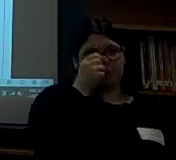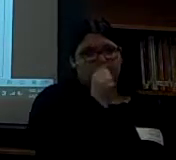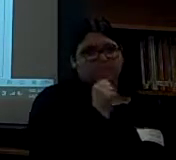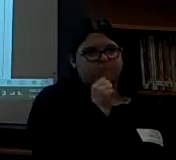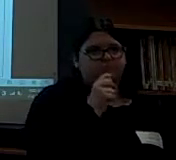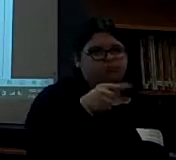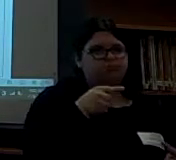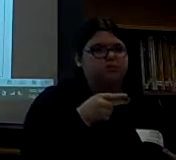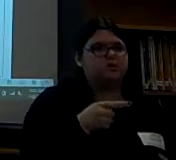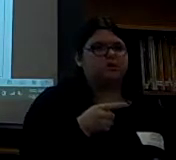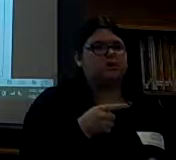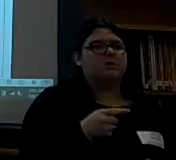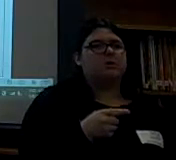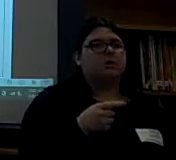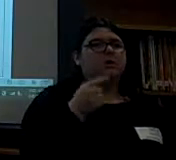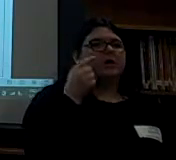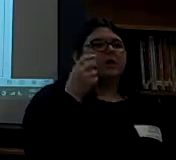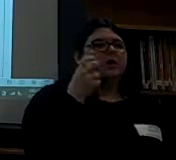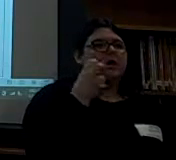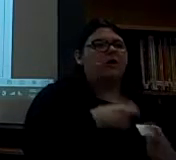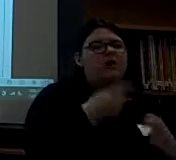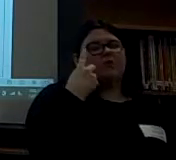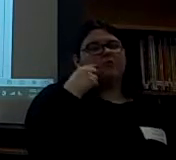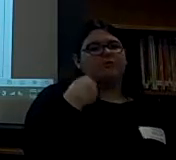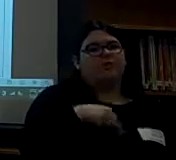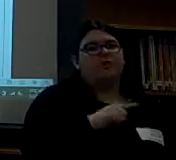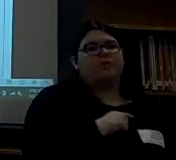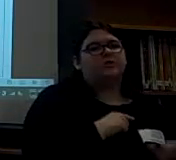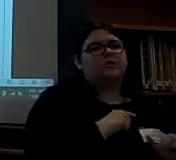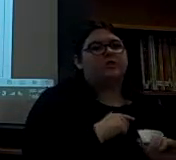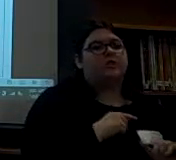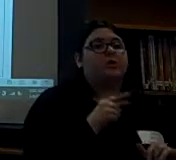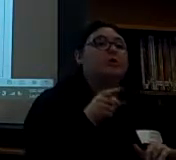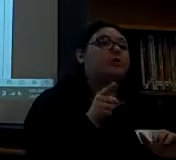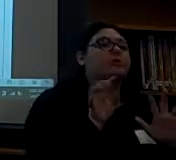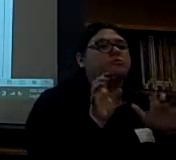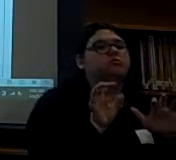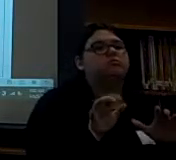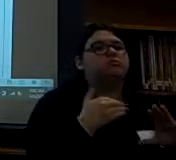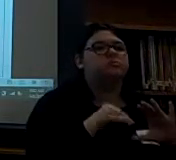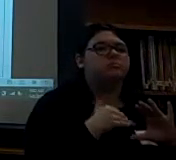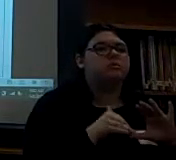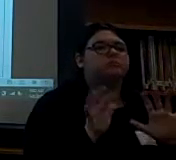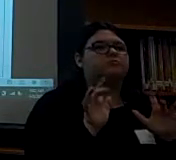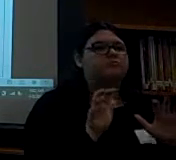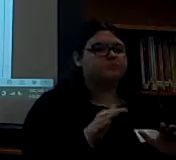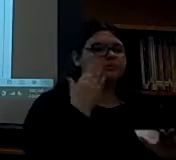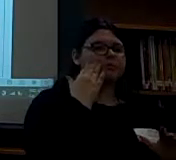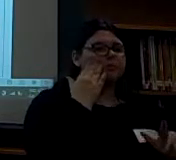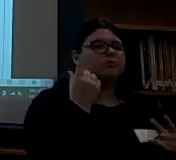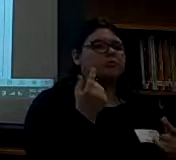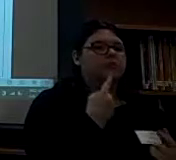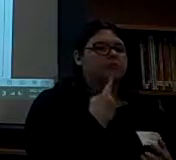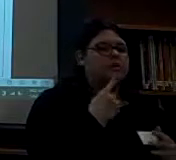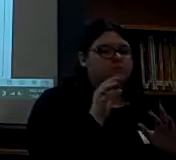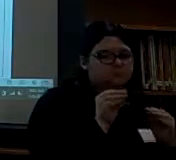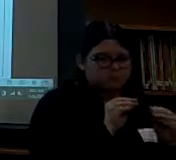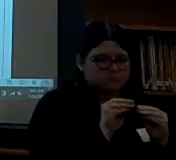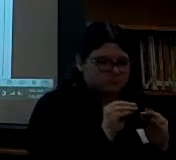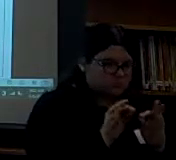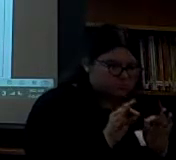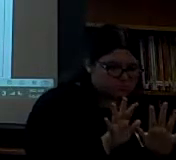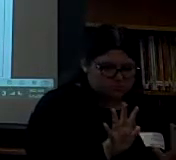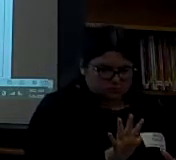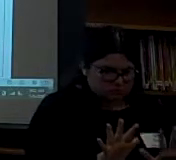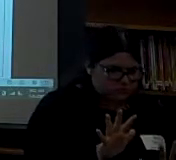hard for us to handle, too. For example, if you're in the middle of writing an email and you're typing it and you know what you're going to say and you're sort of fixing a problem and